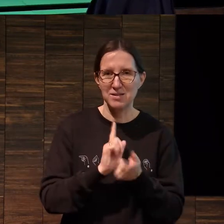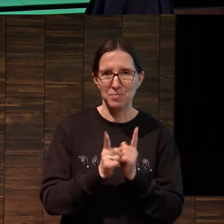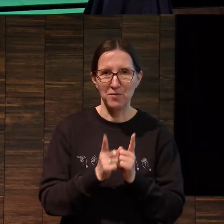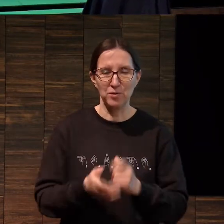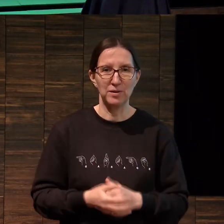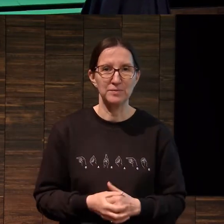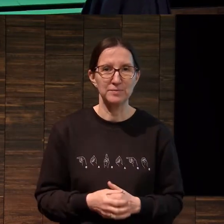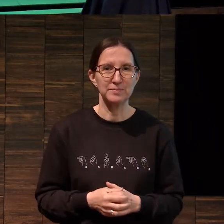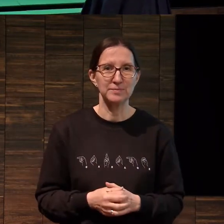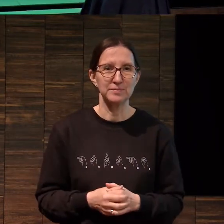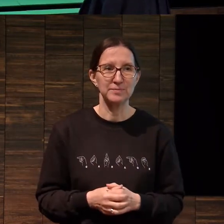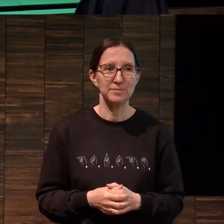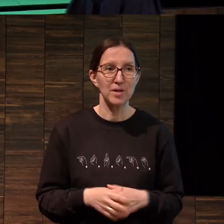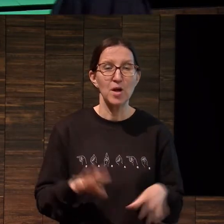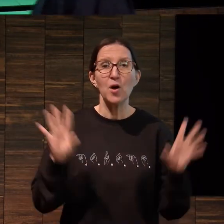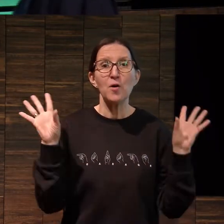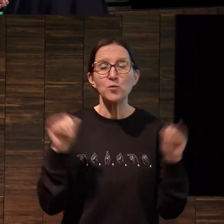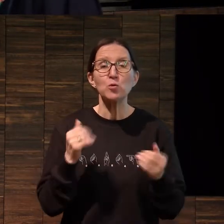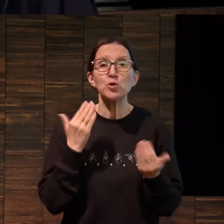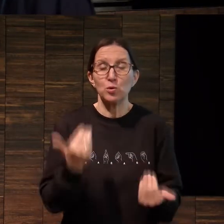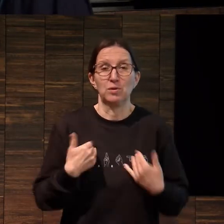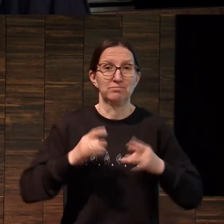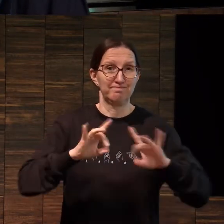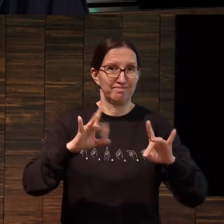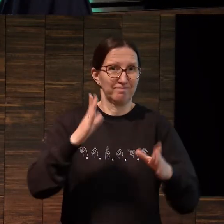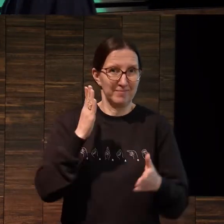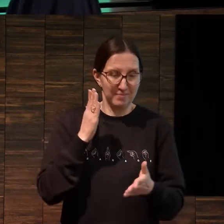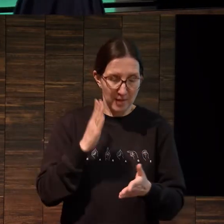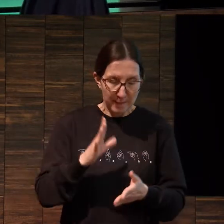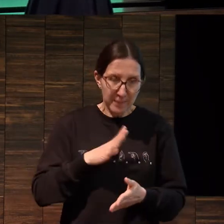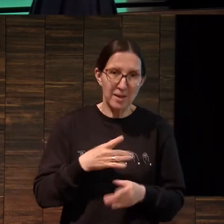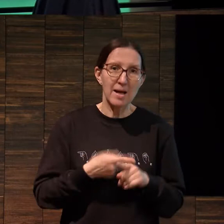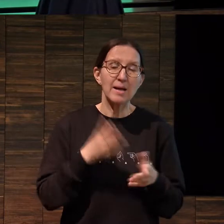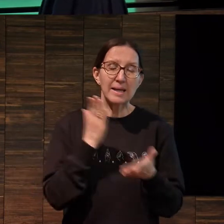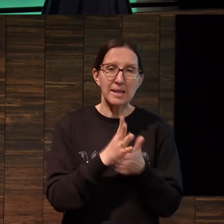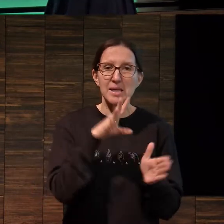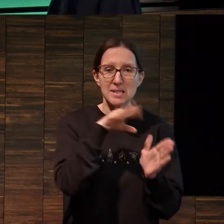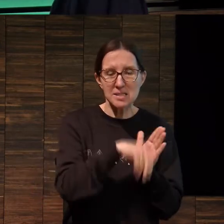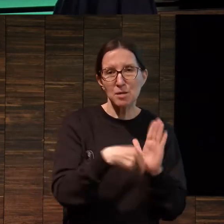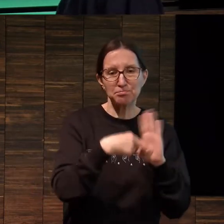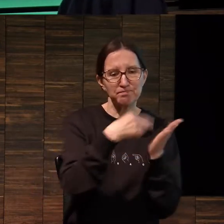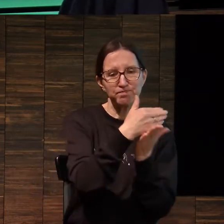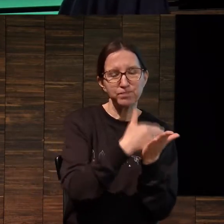And it's cool when we have interpretation into sign language.